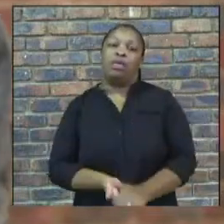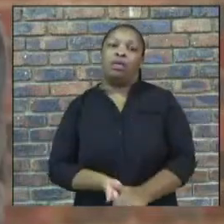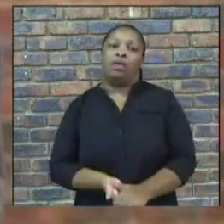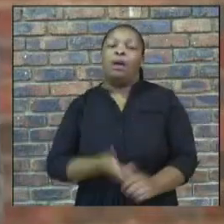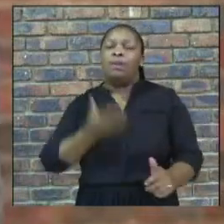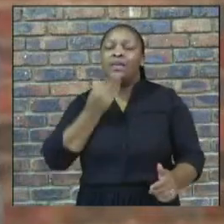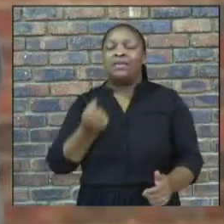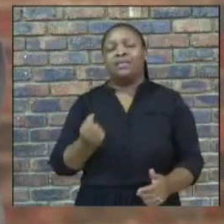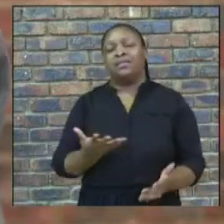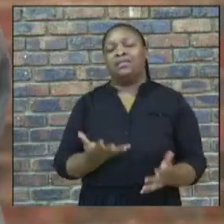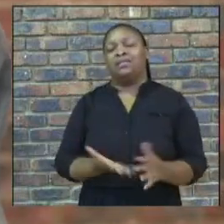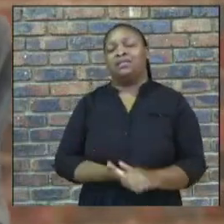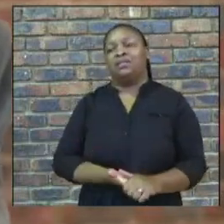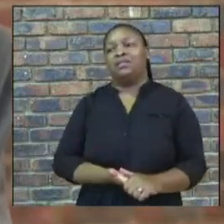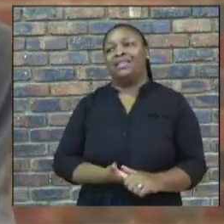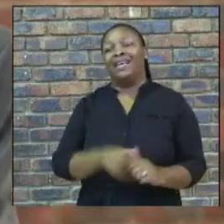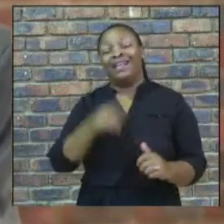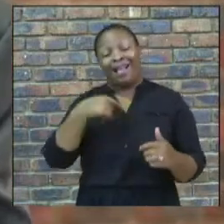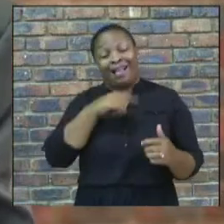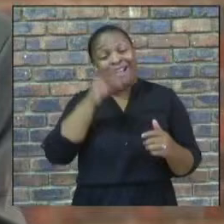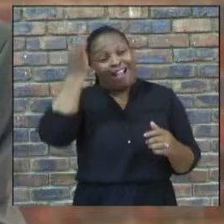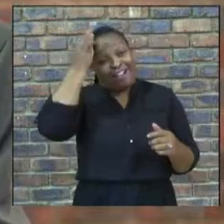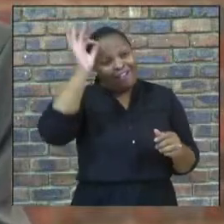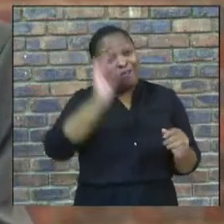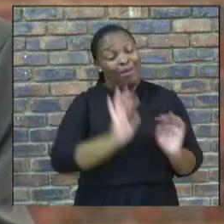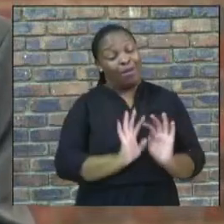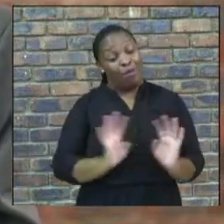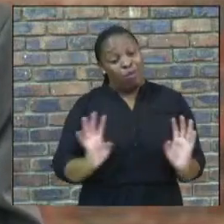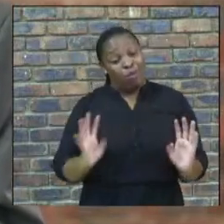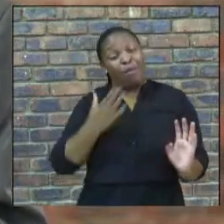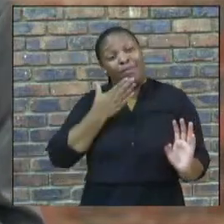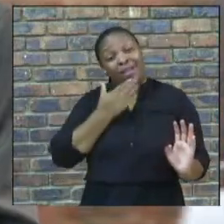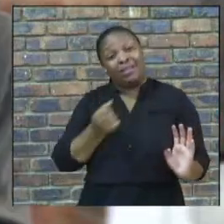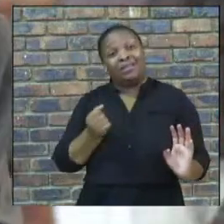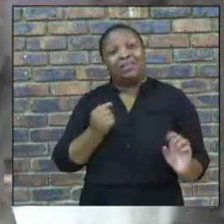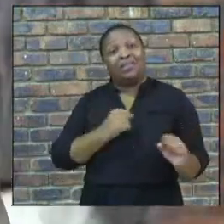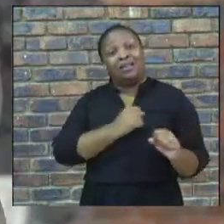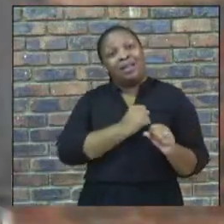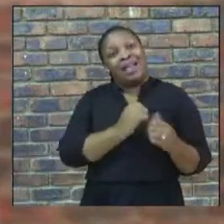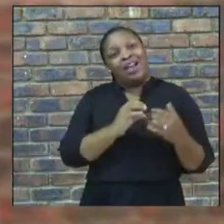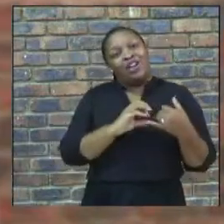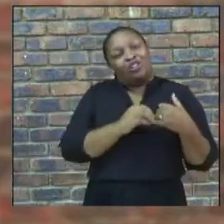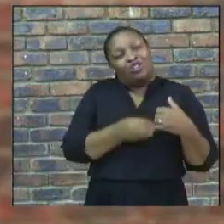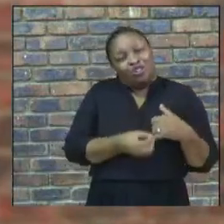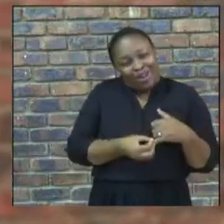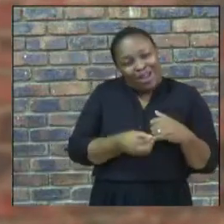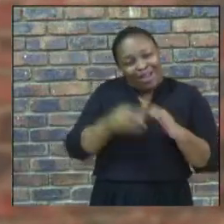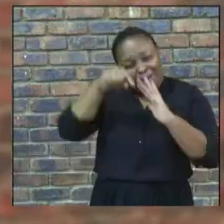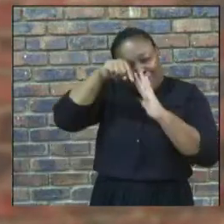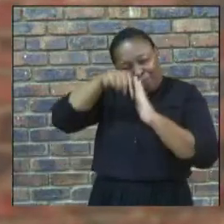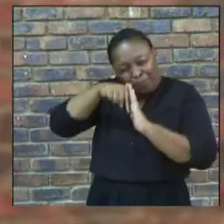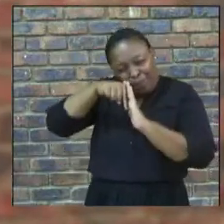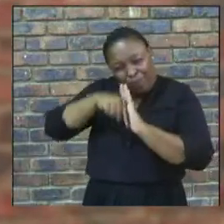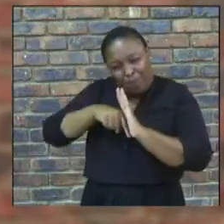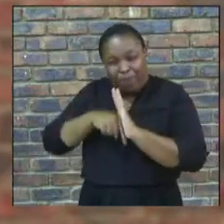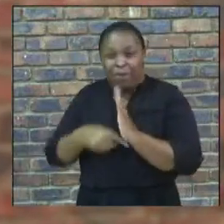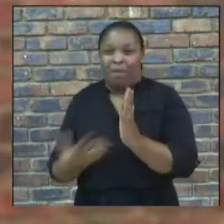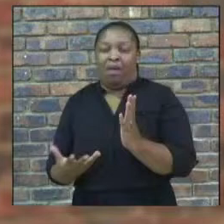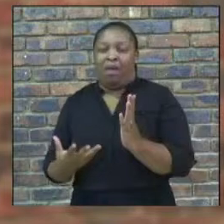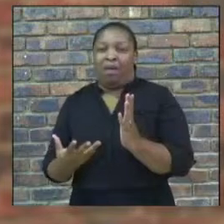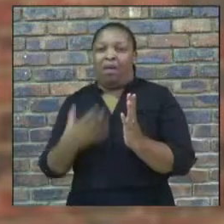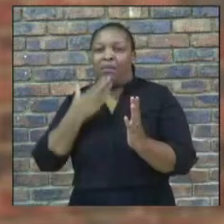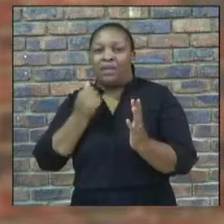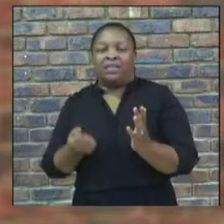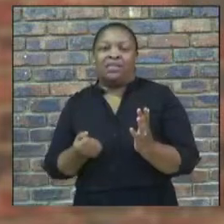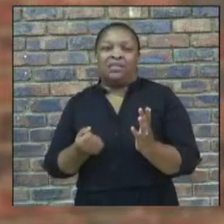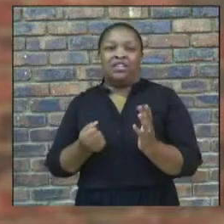you please, as our government officials, try to look things the way they are according